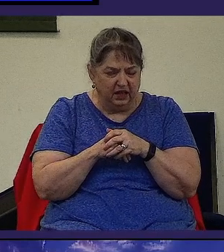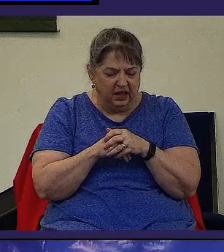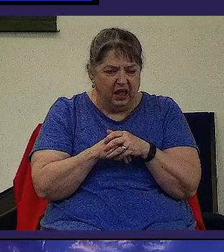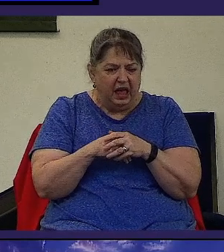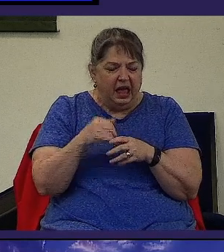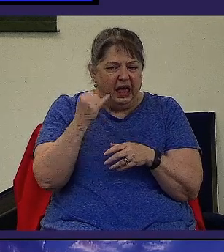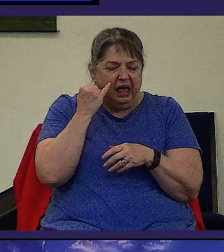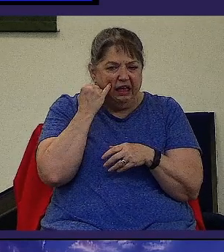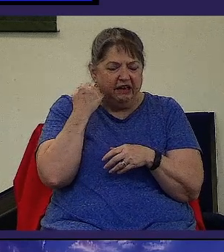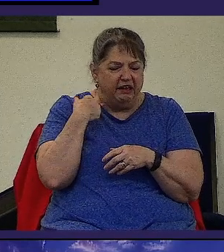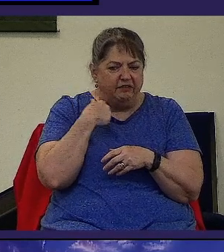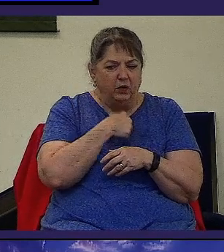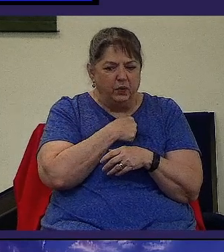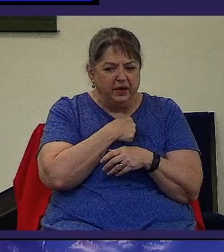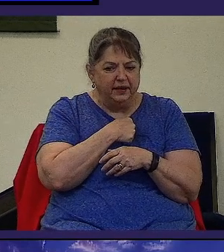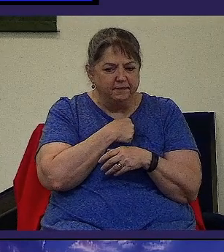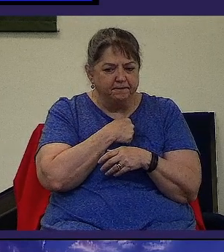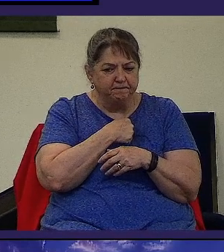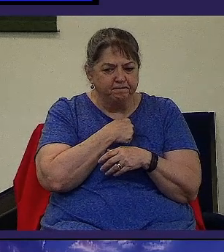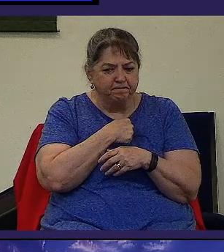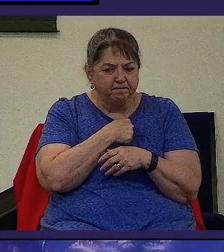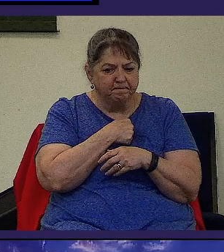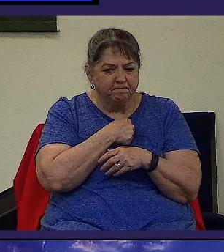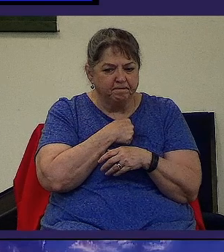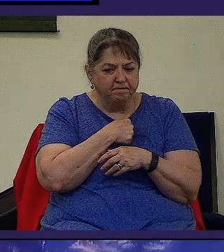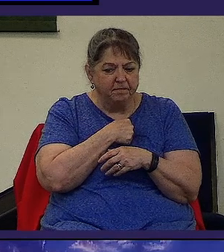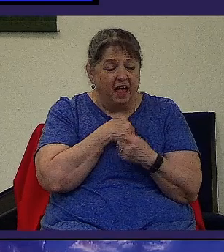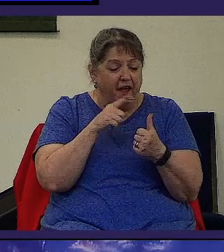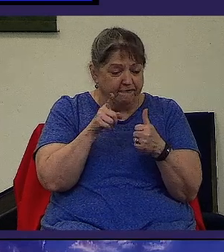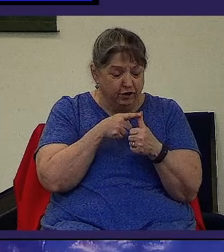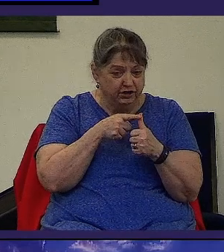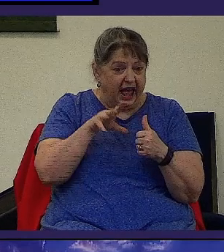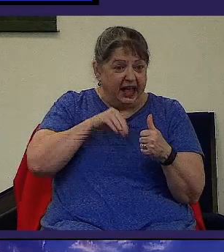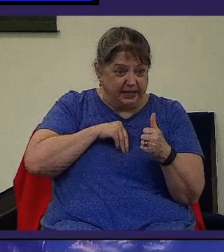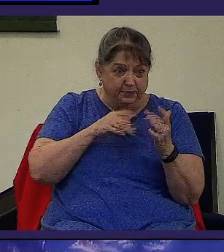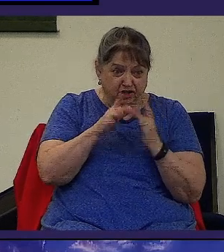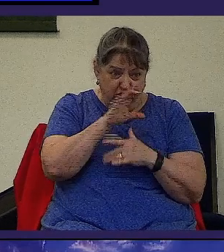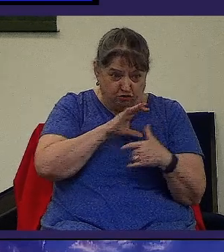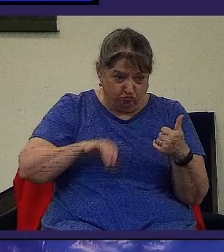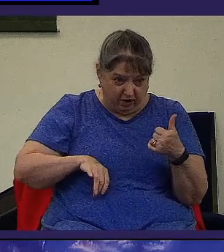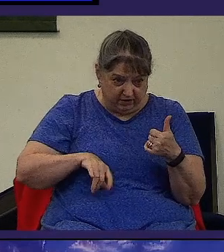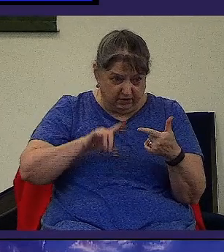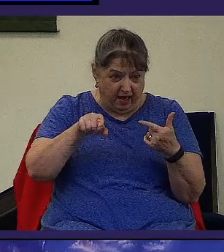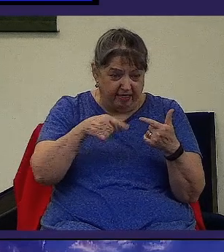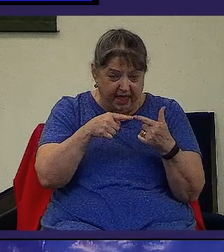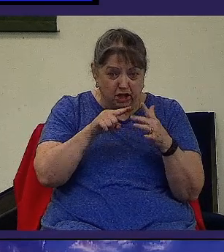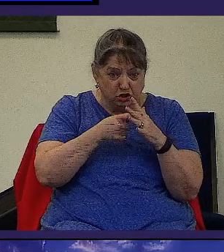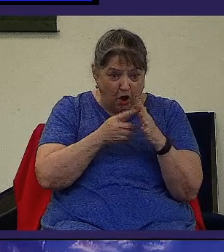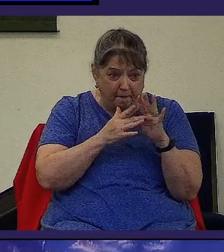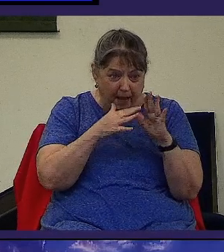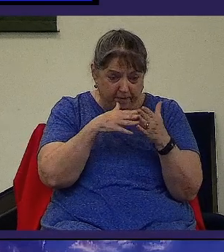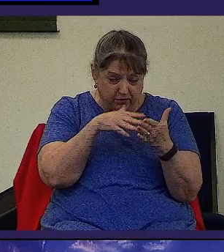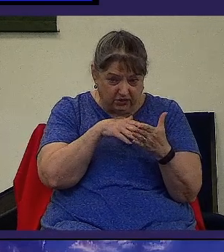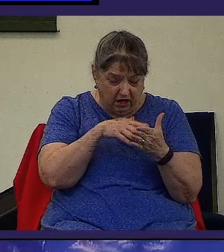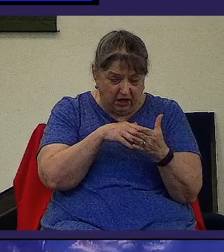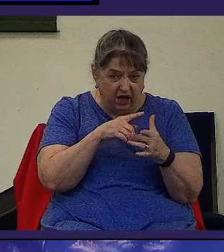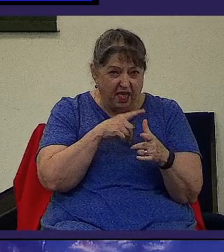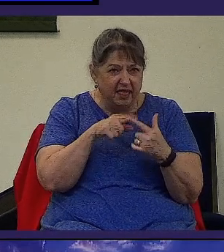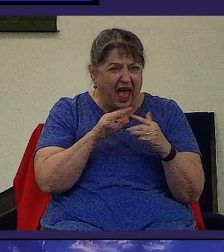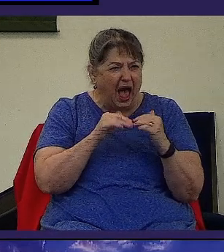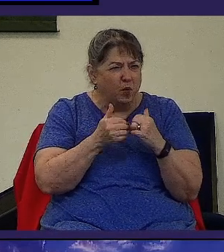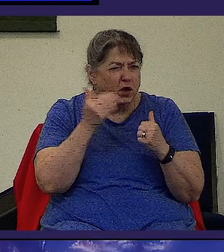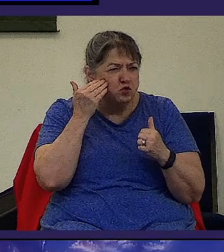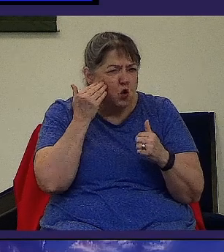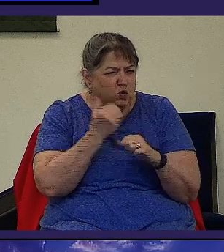women um there's the assurance of salvation baptism i also throw in communion church